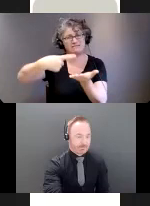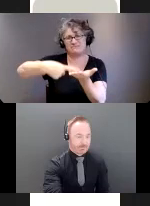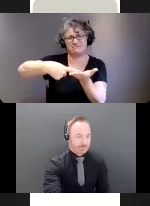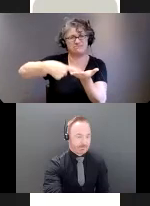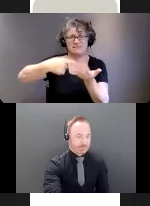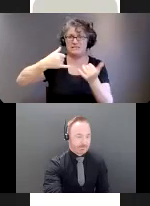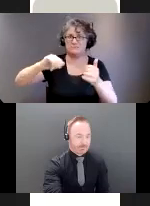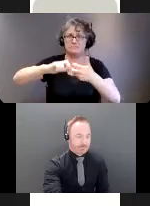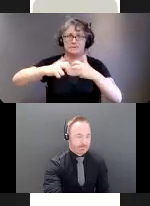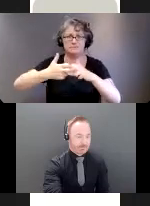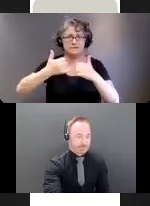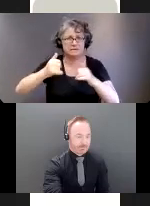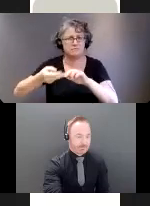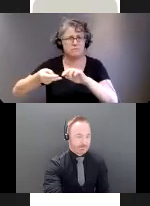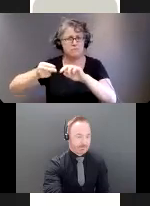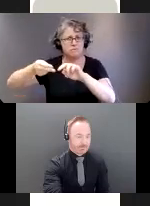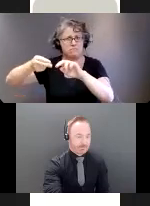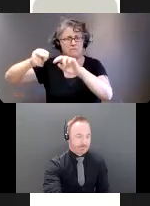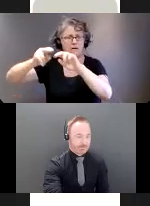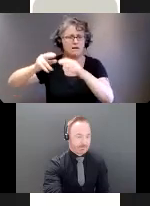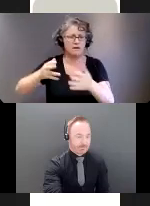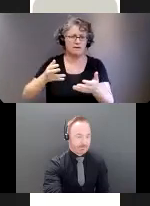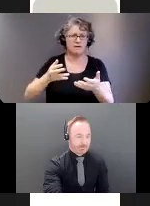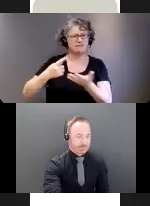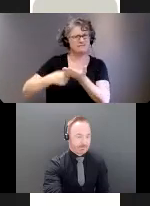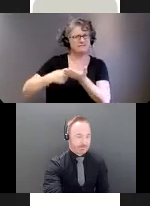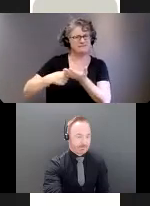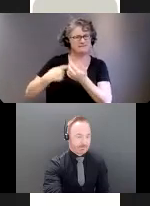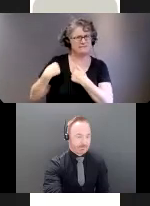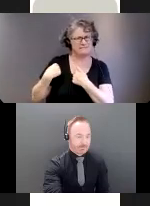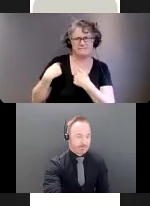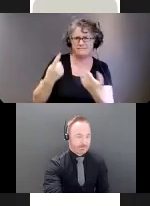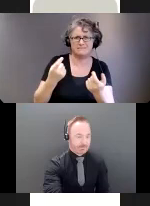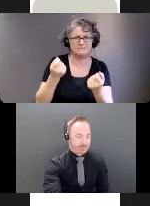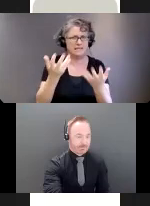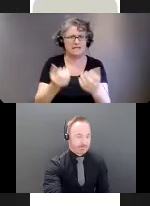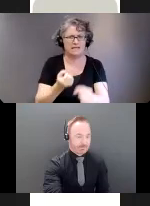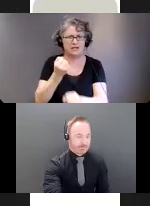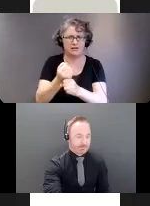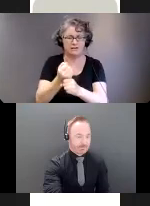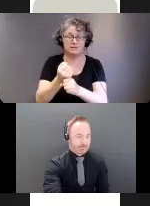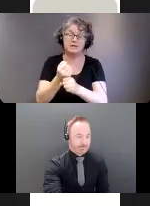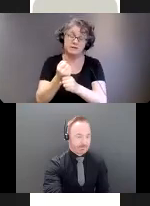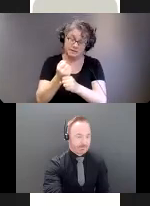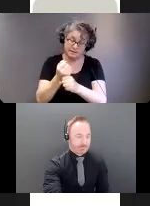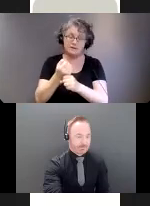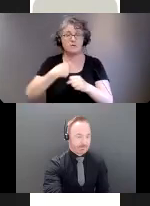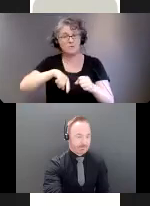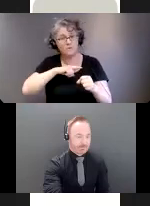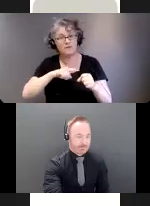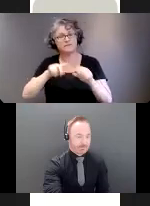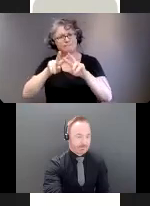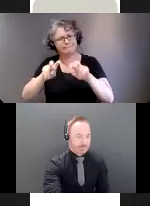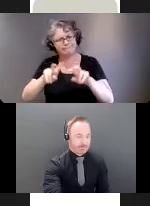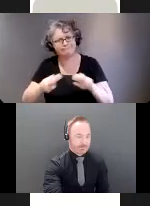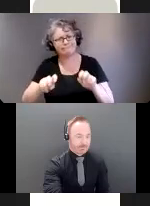still, but it's something that we've been talking about for several years. So yes, we identified,